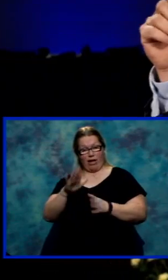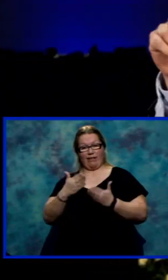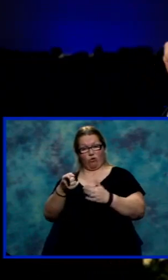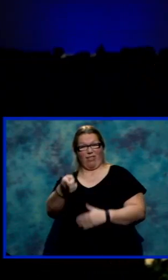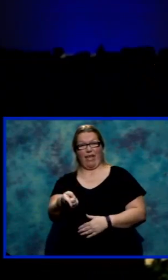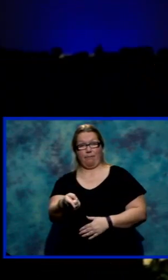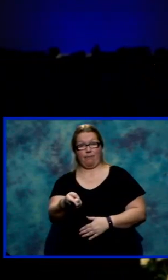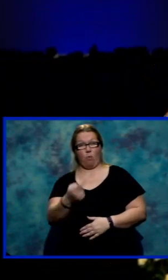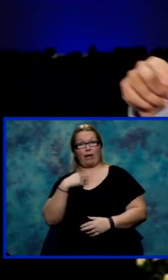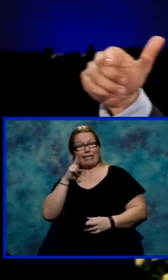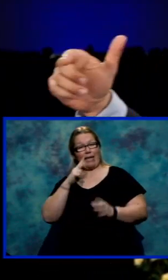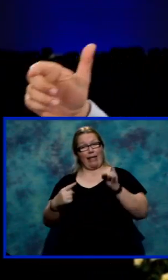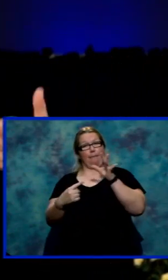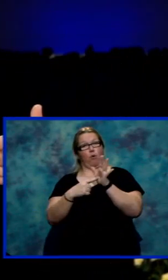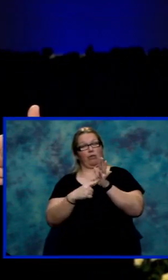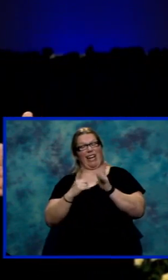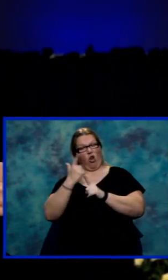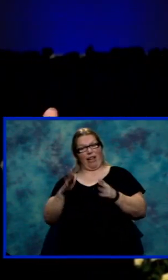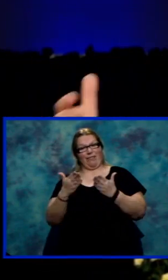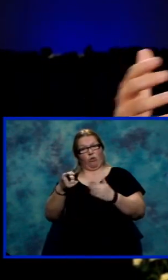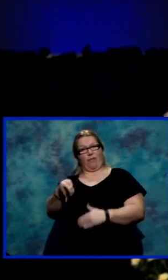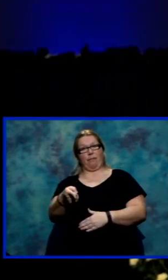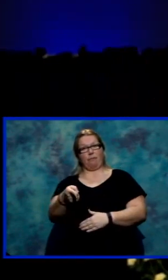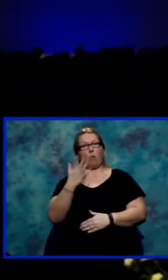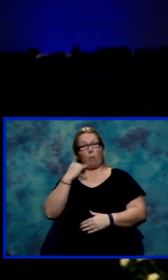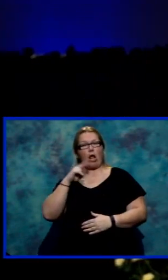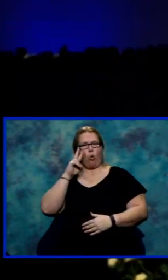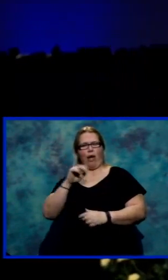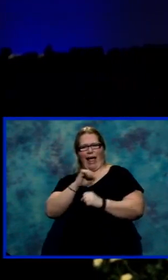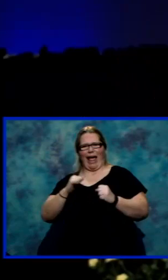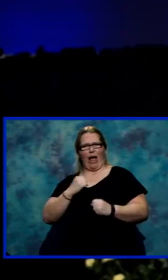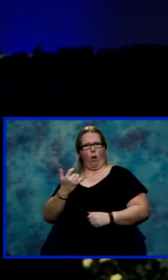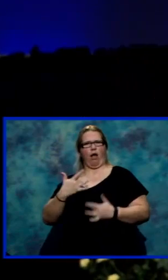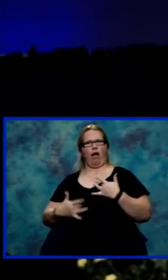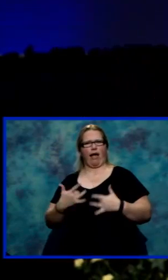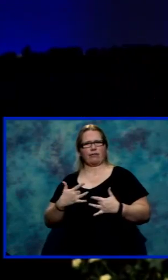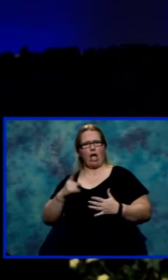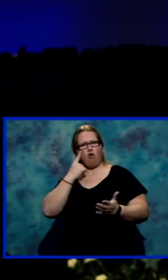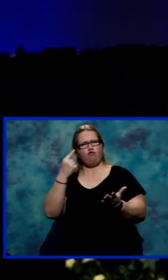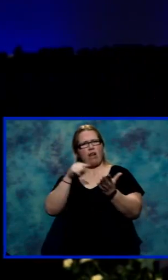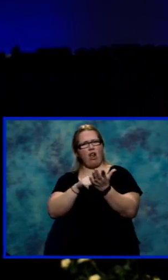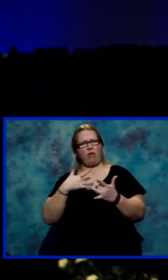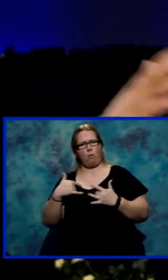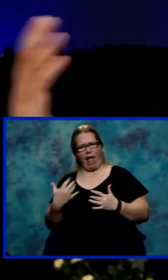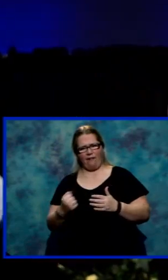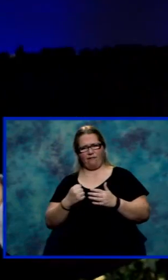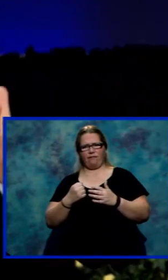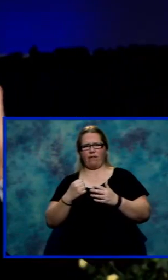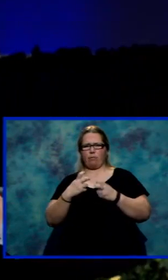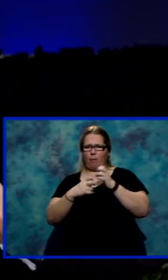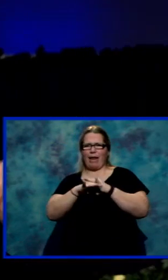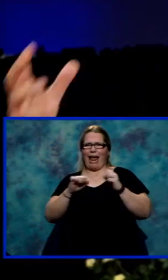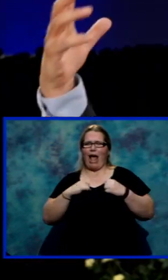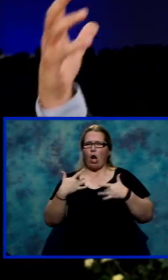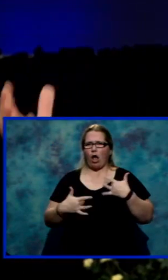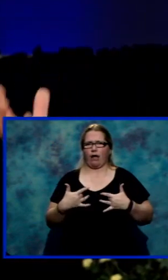we see the kind of significance that God gives to them, when we're looking at our own lives and recognizing the problems that we have in our own lives and we surrender them to